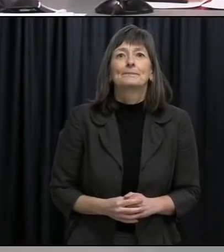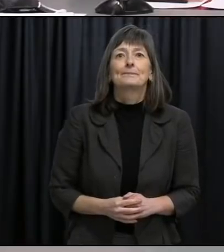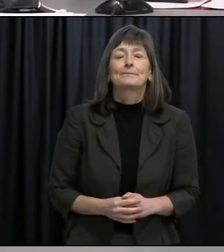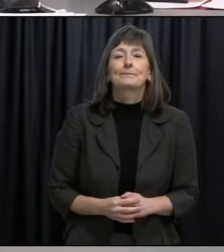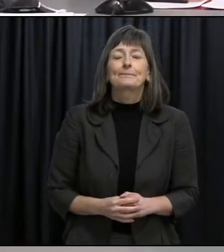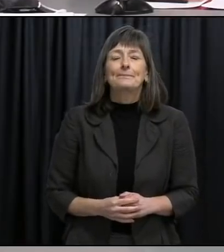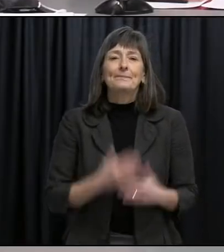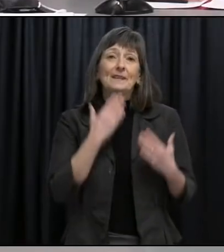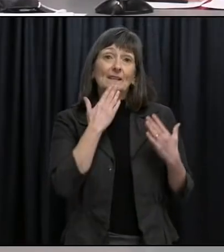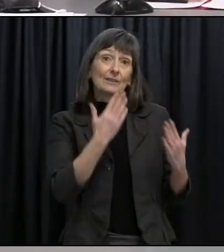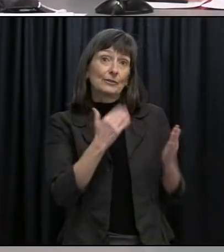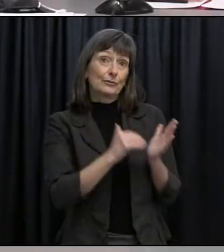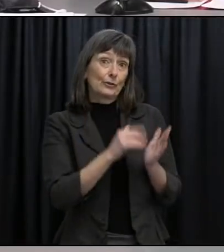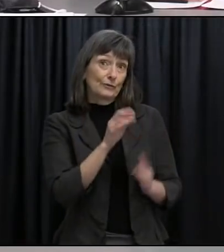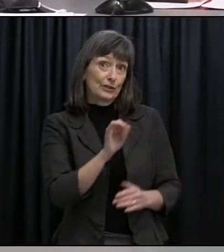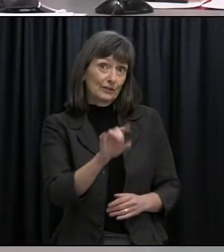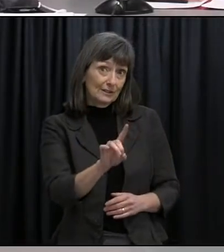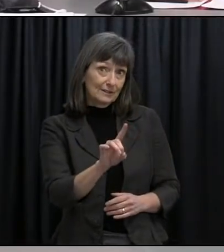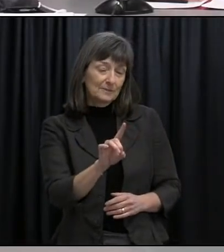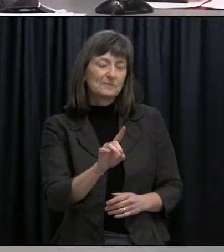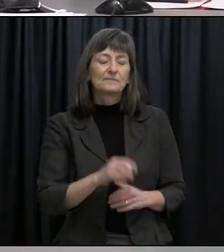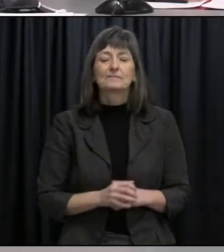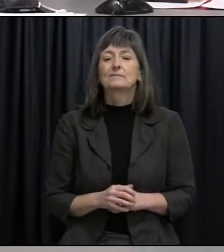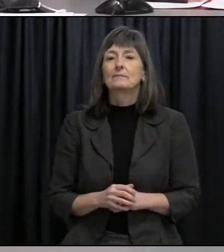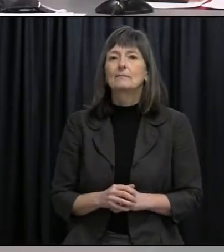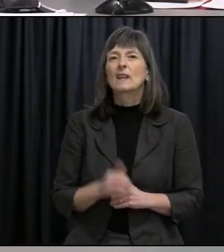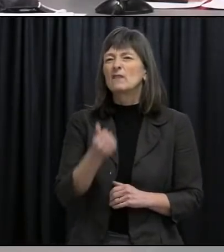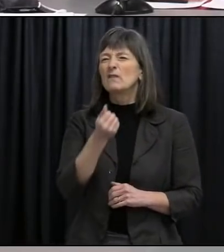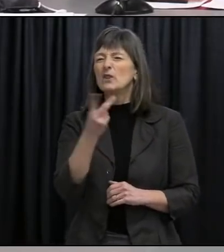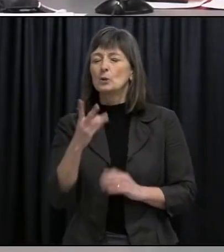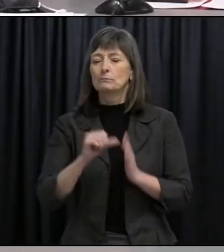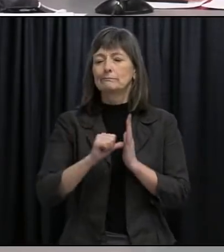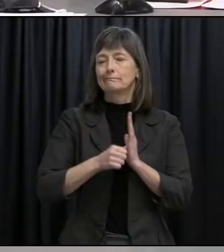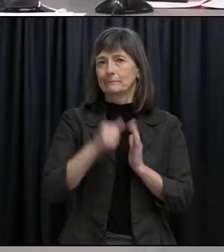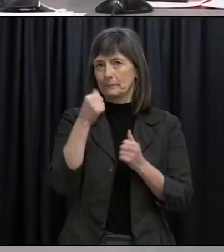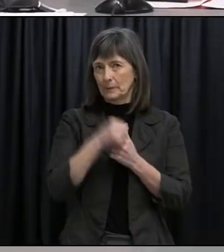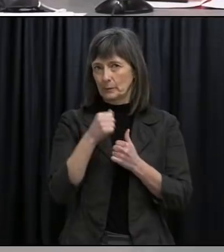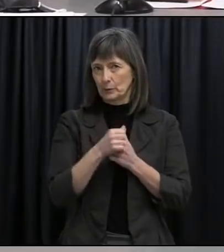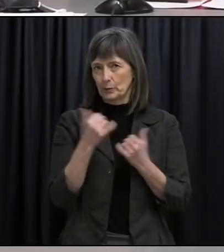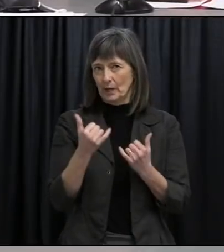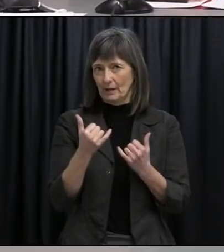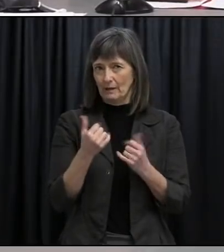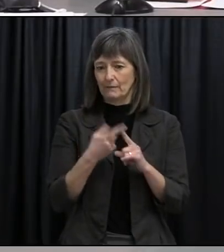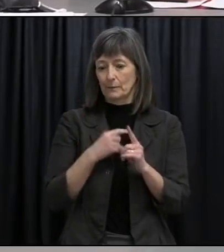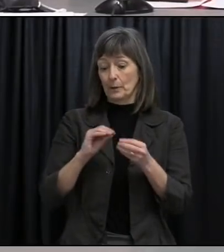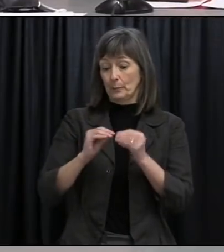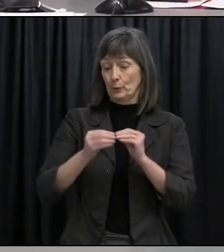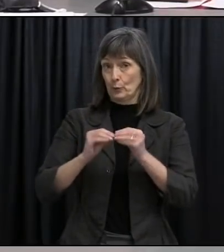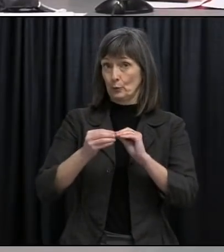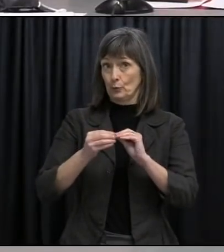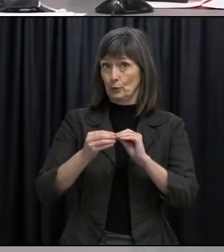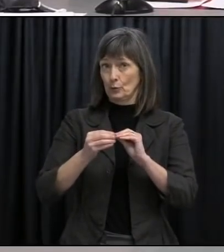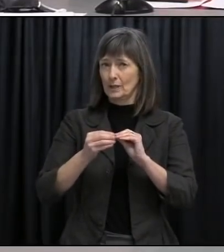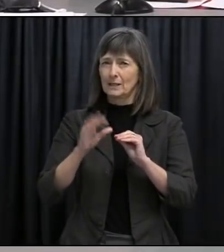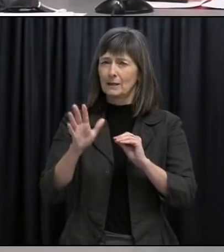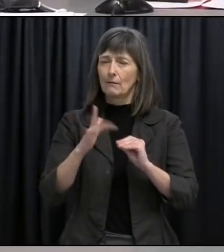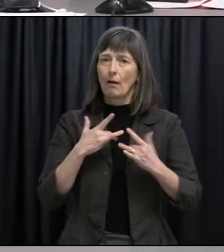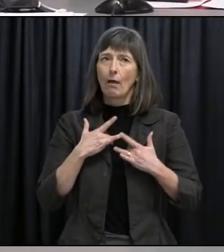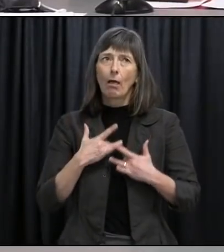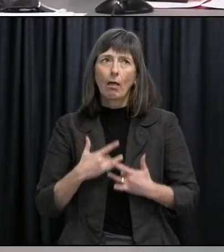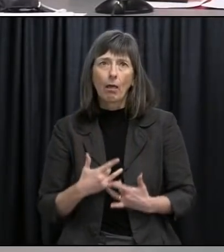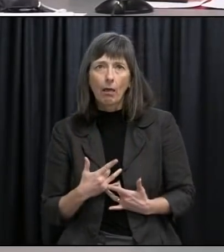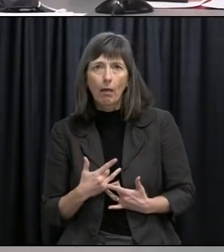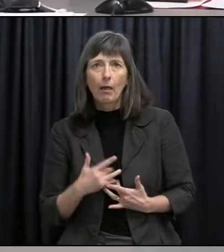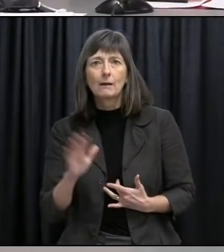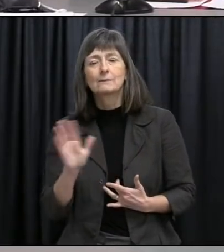Thank you, Dr. Fitzgerald. There are a couple of important things I want you to take away from today's numbers. First of all, don't be too disheartened when you